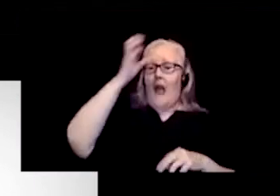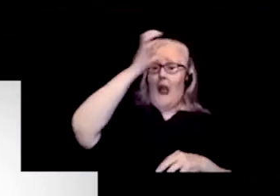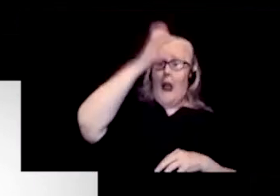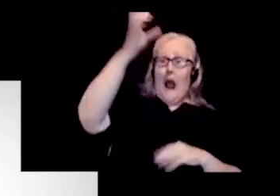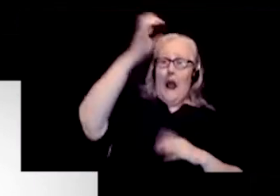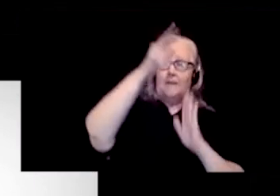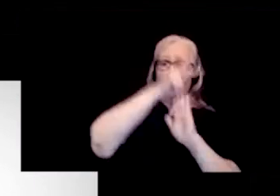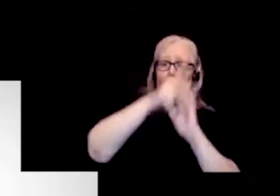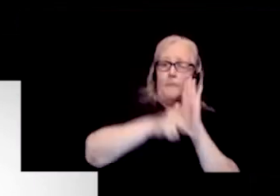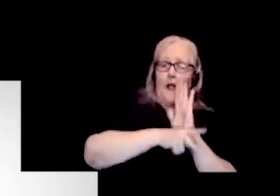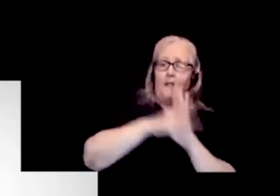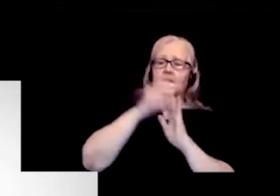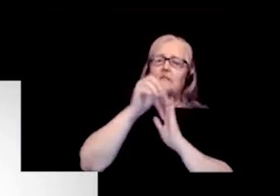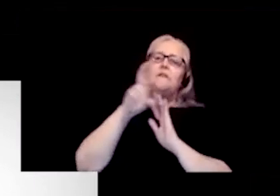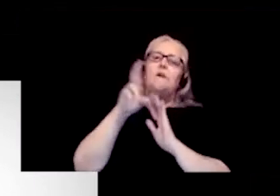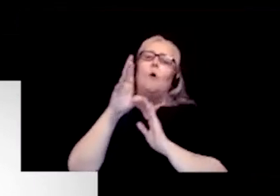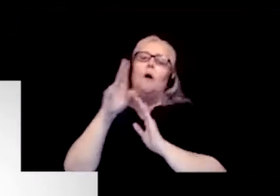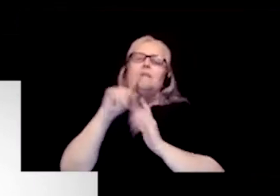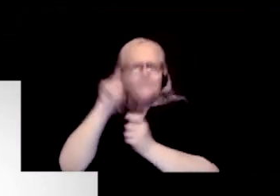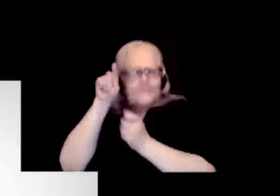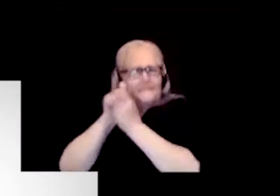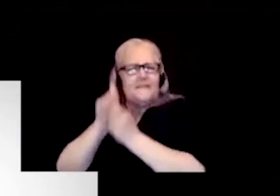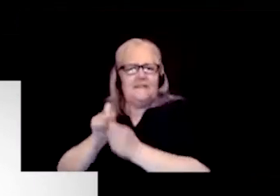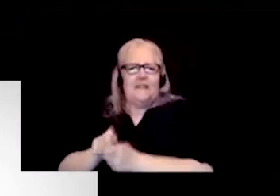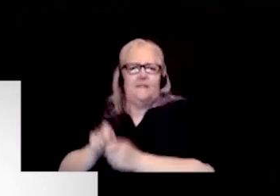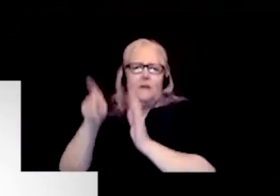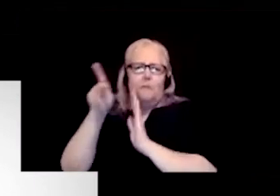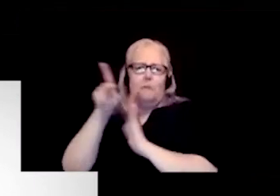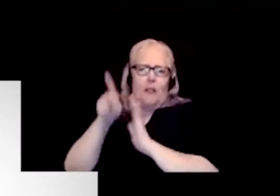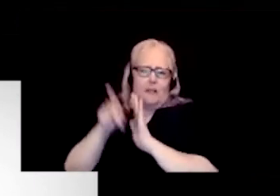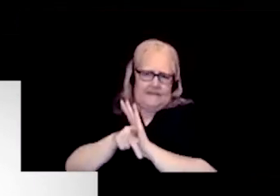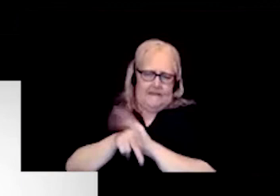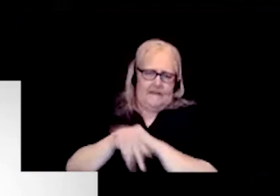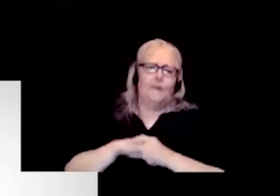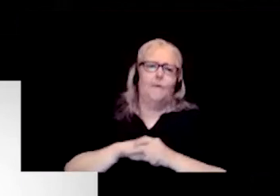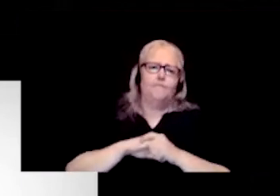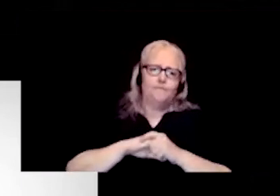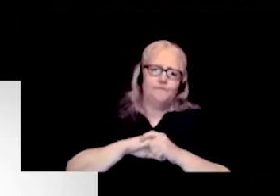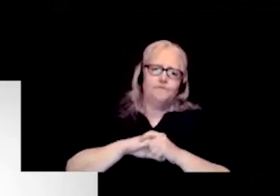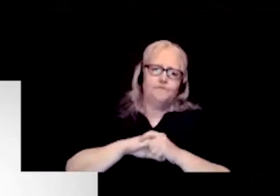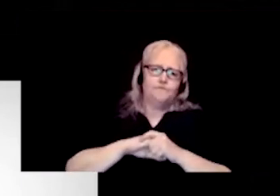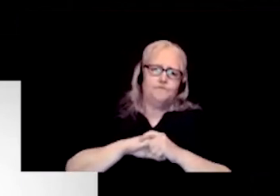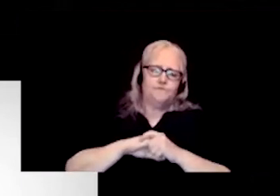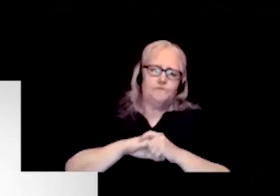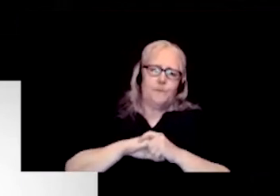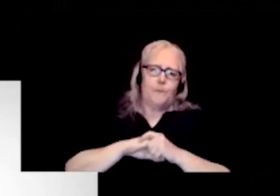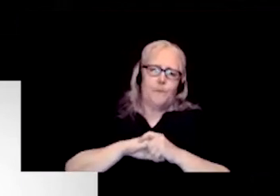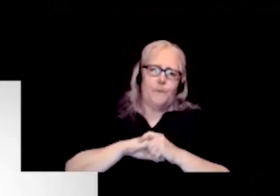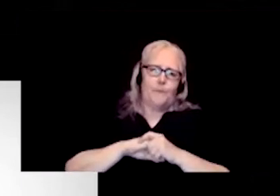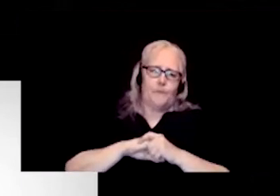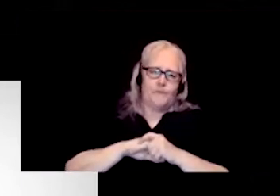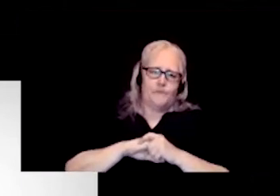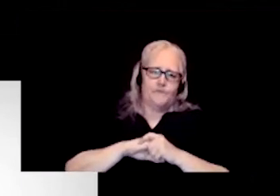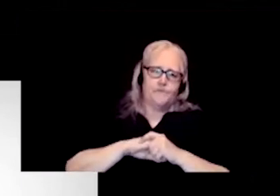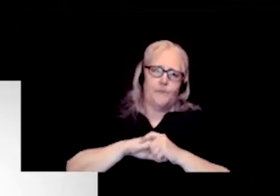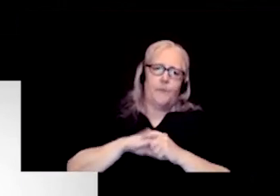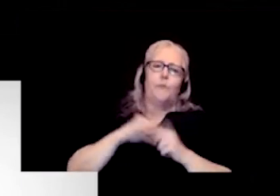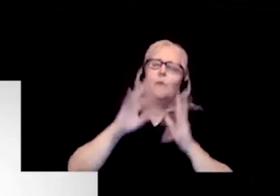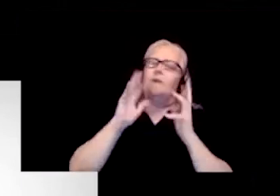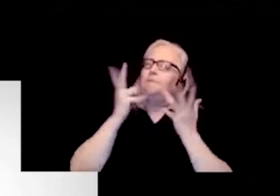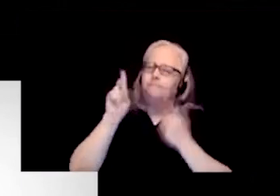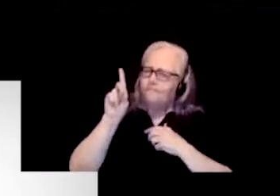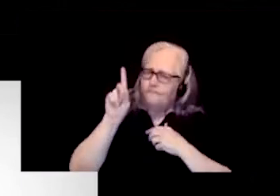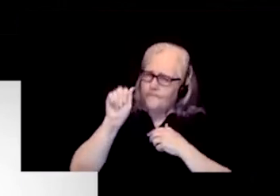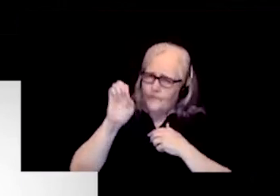see on the slide, big P policy representing governmental policy and little p policy. How did Daquan